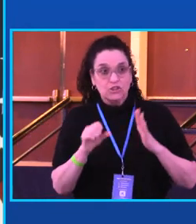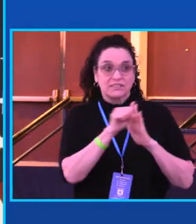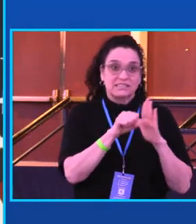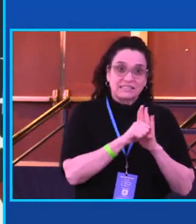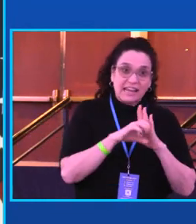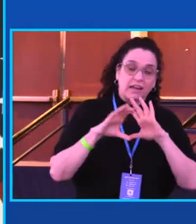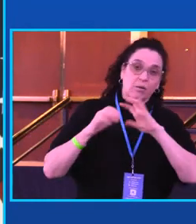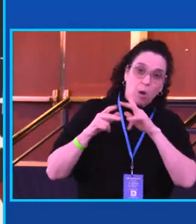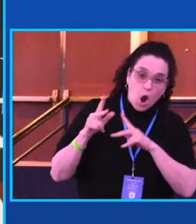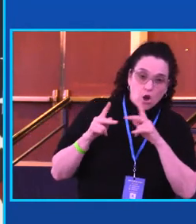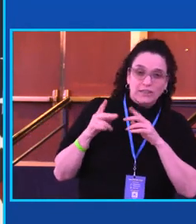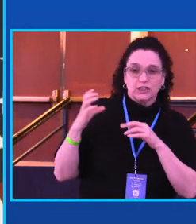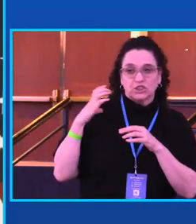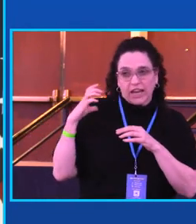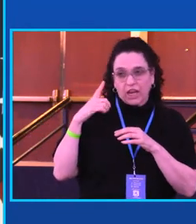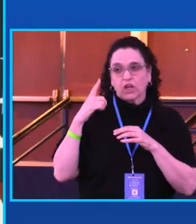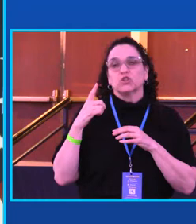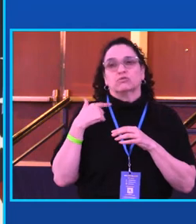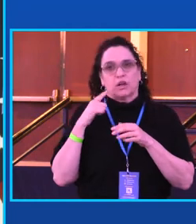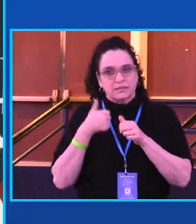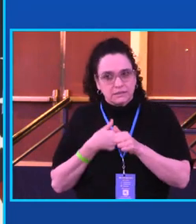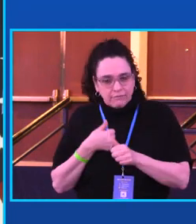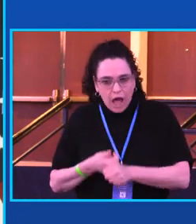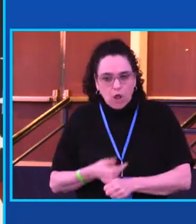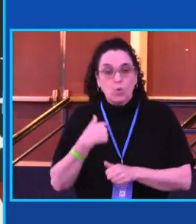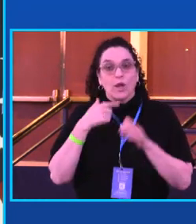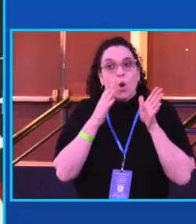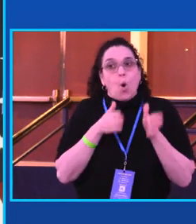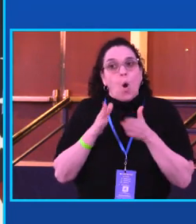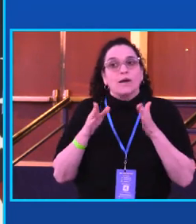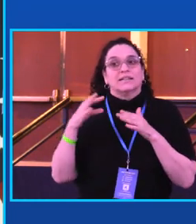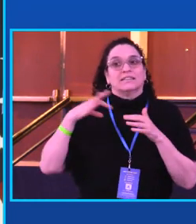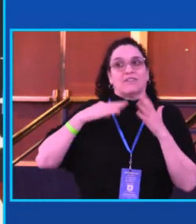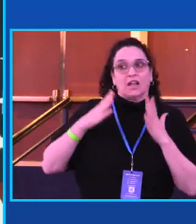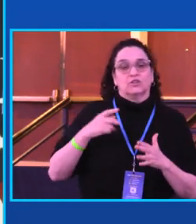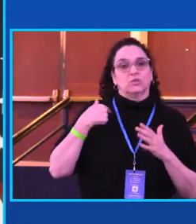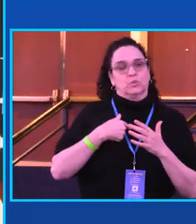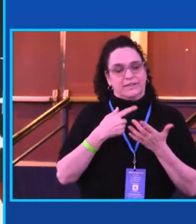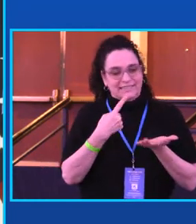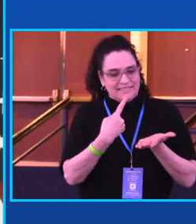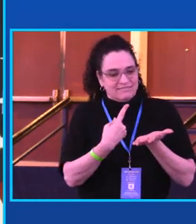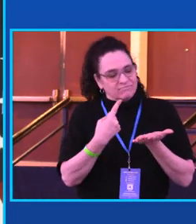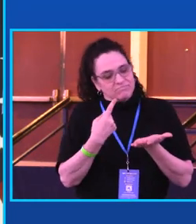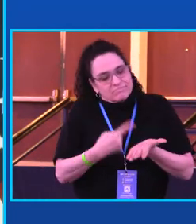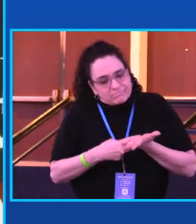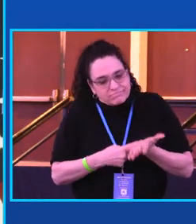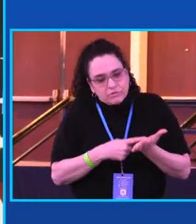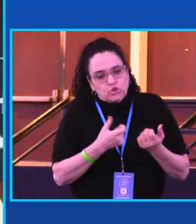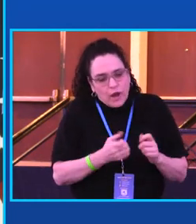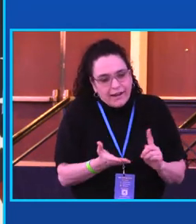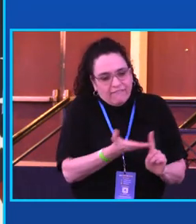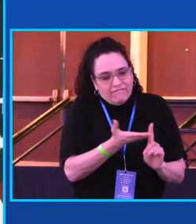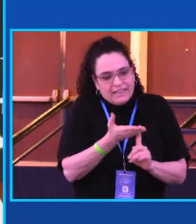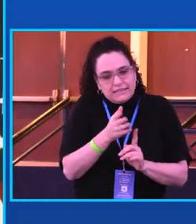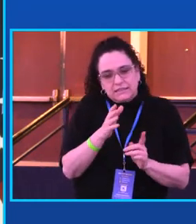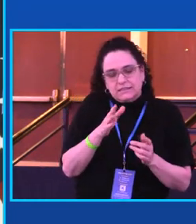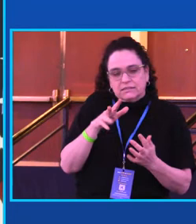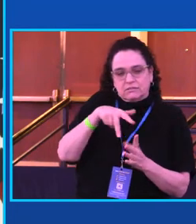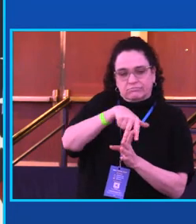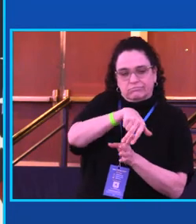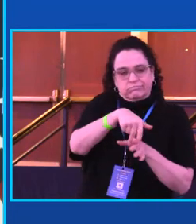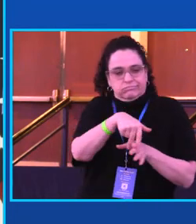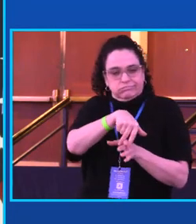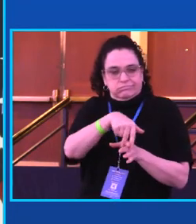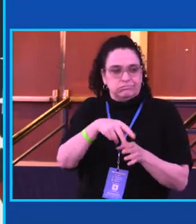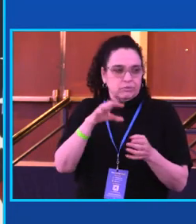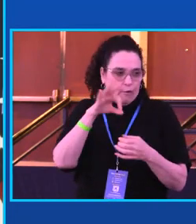to follow. We're organizing volunteers and we're talking to swing voters. We're promoting our elected officials, our party, and